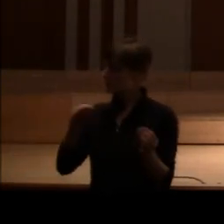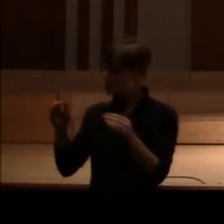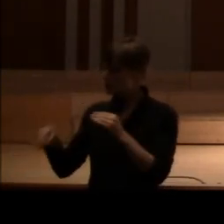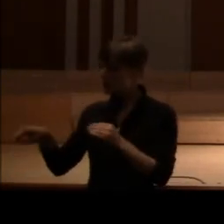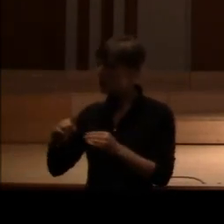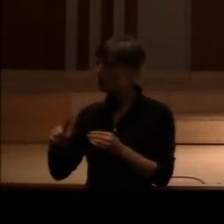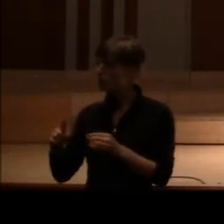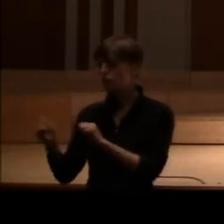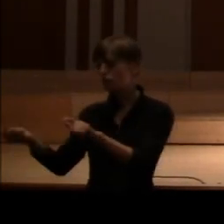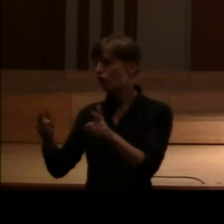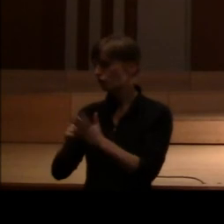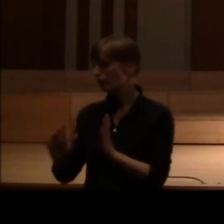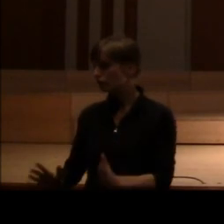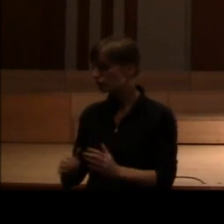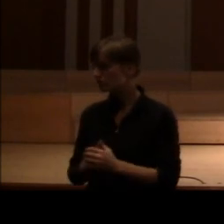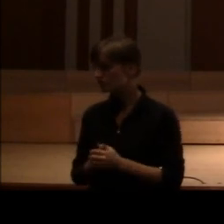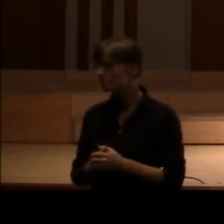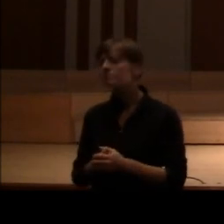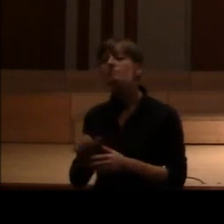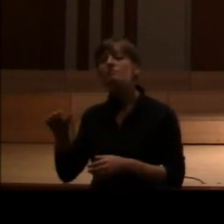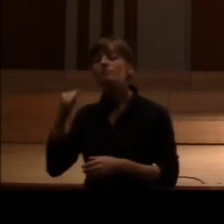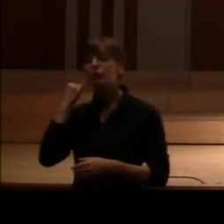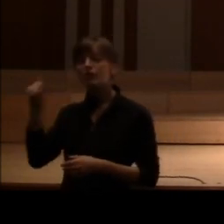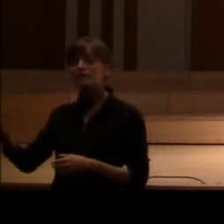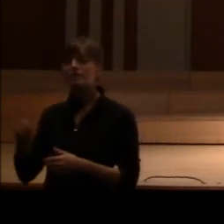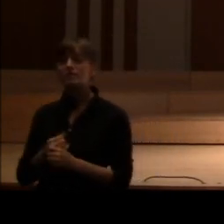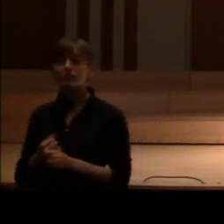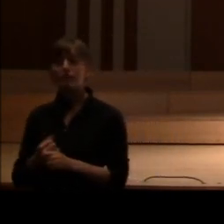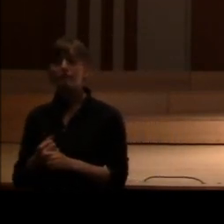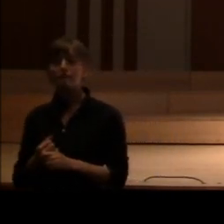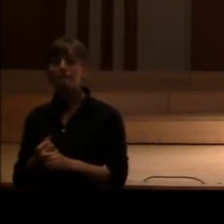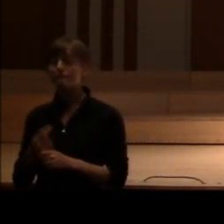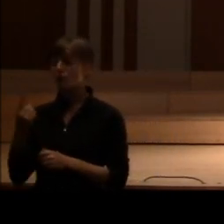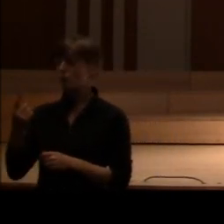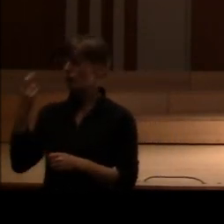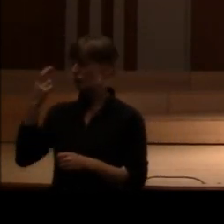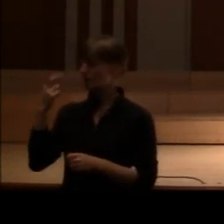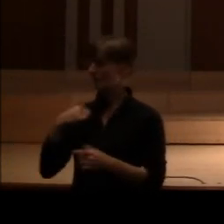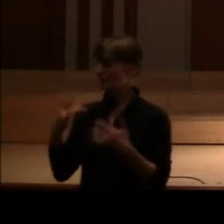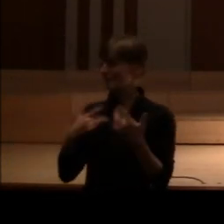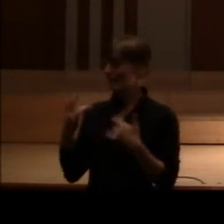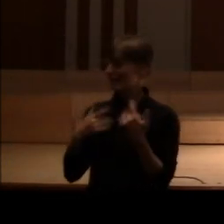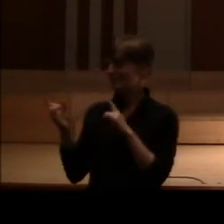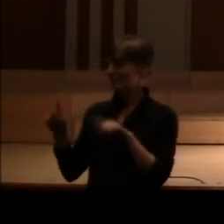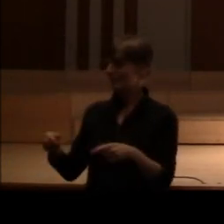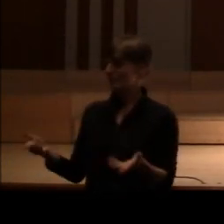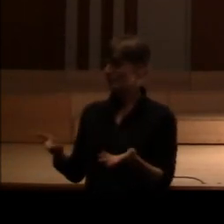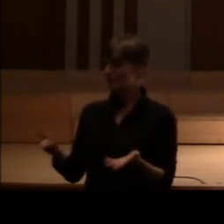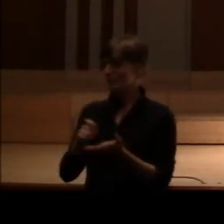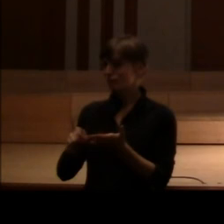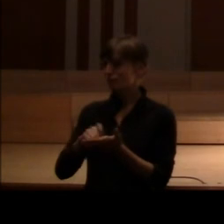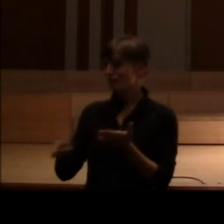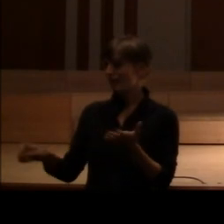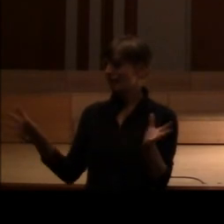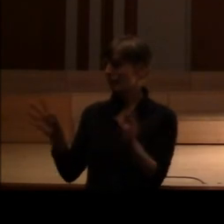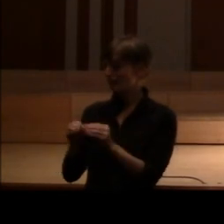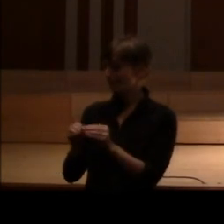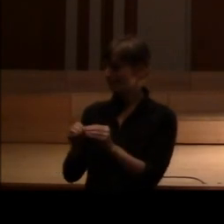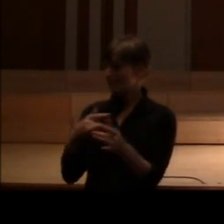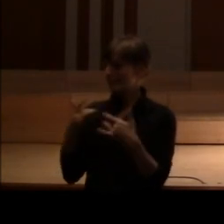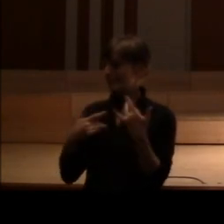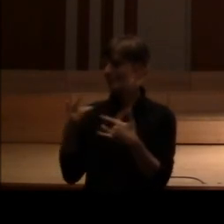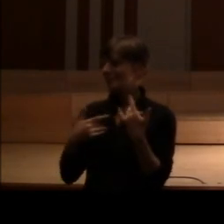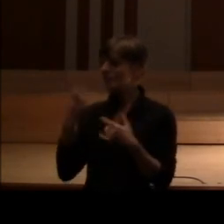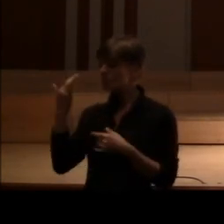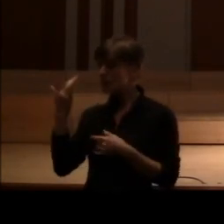like reciprocal learning is such a big part of it. One of the reasons I was super excited about coming to a writing conference like this, or writing a teaching conference